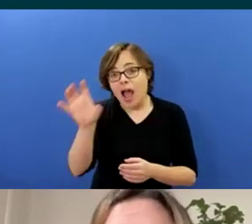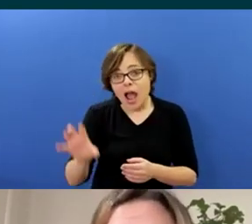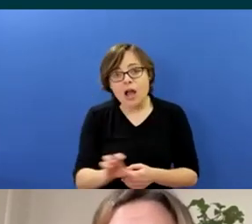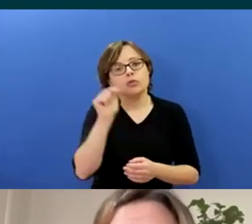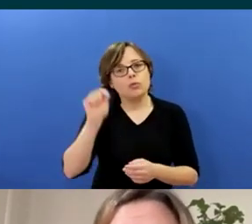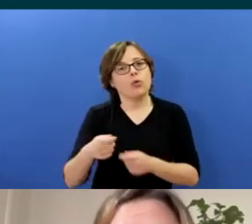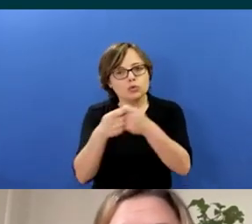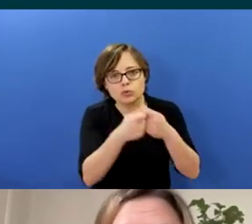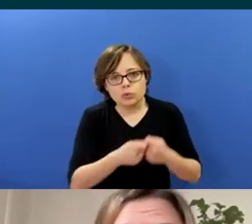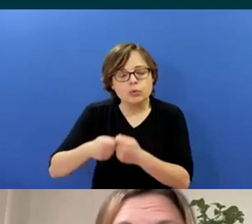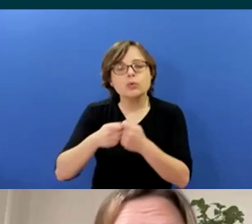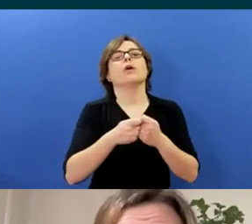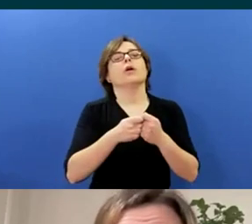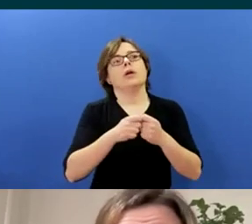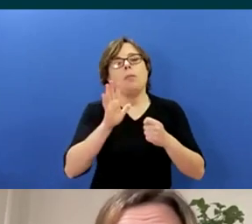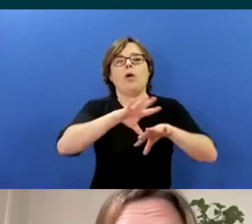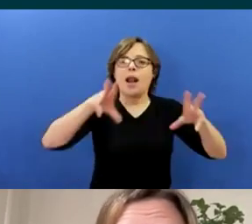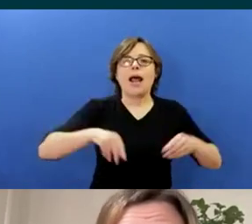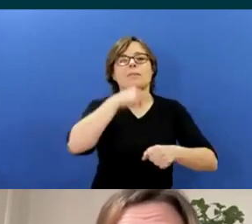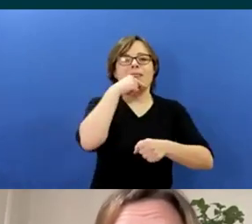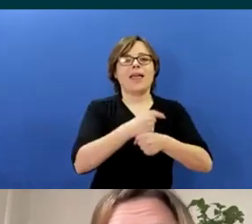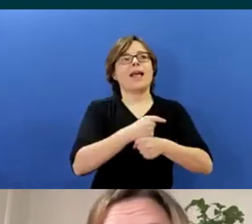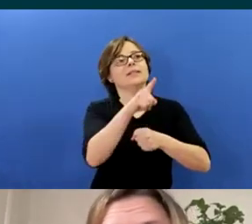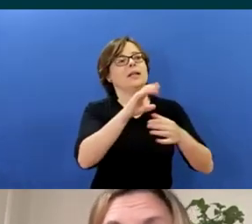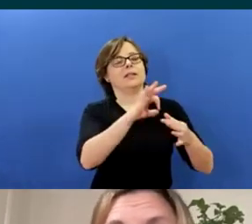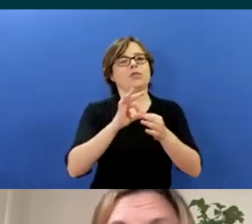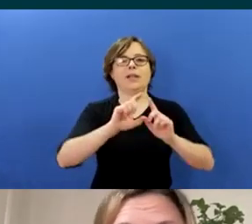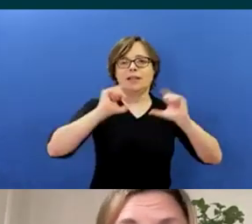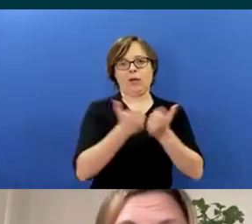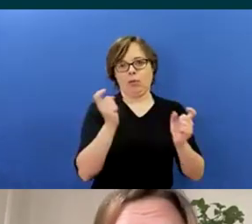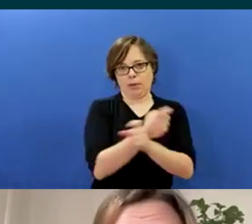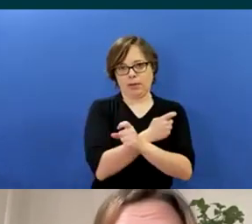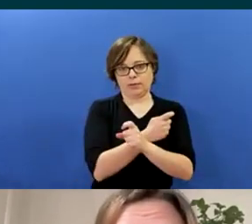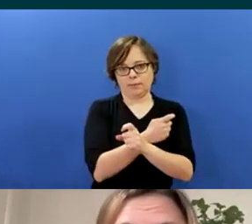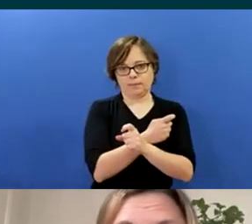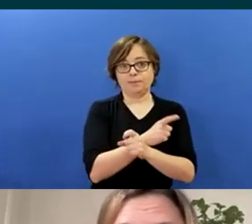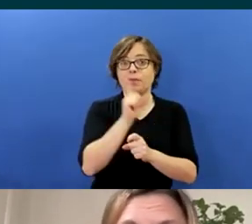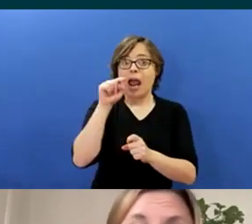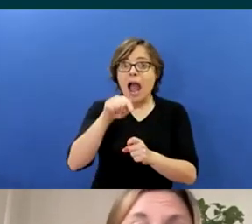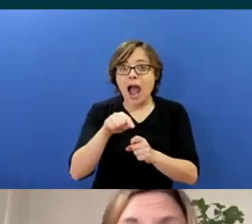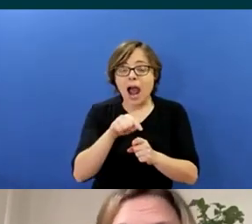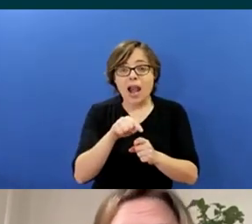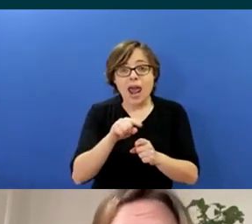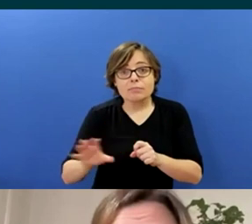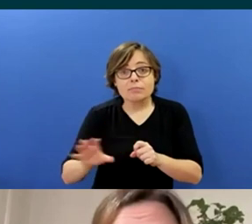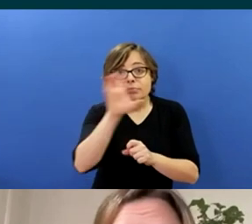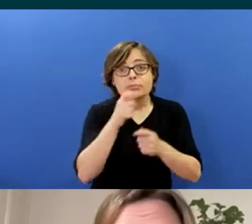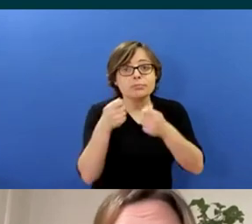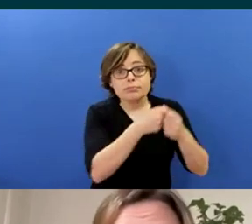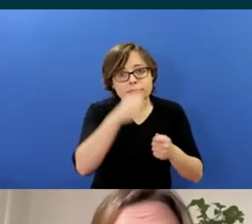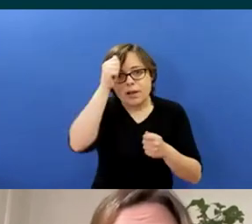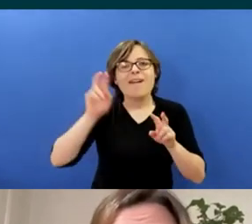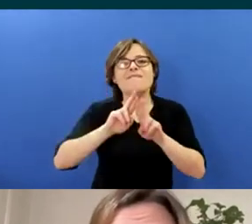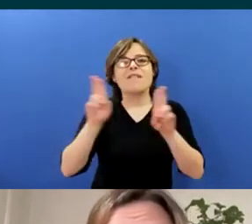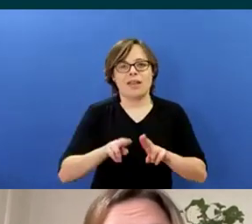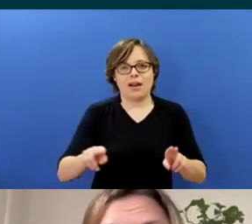federalist system may not always be fast. Imagine Switzerland has introduced the right to vote for women in